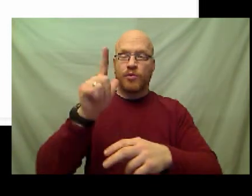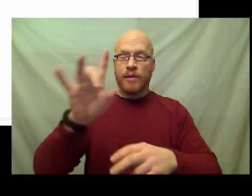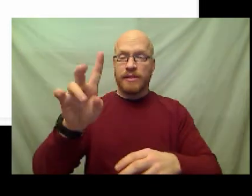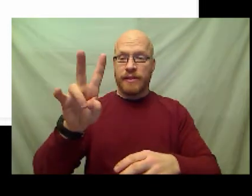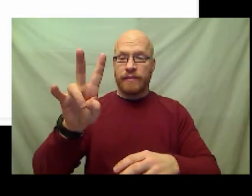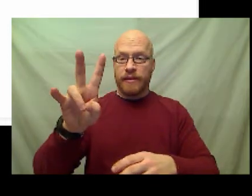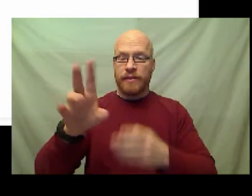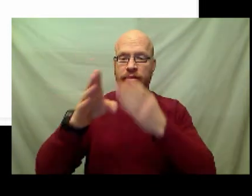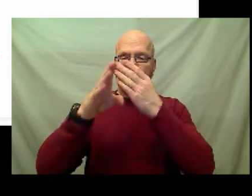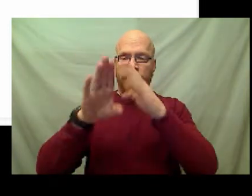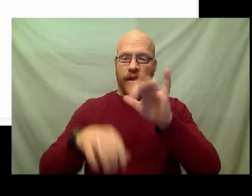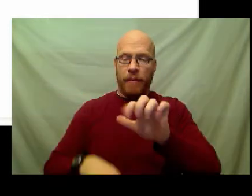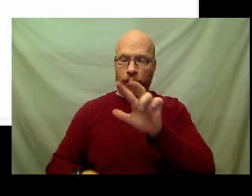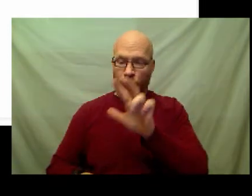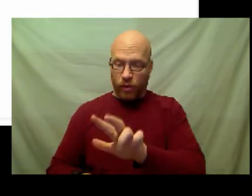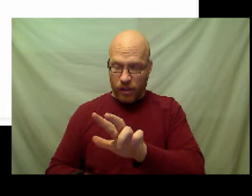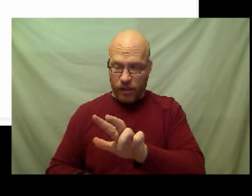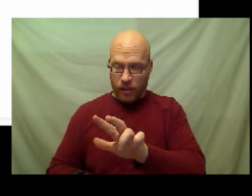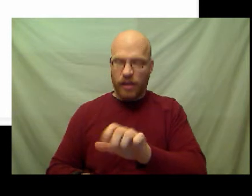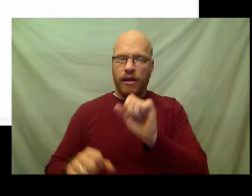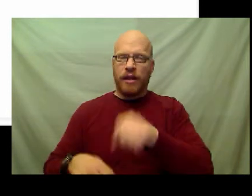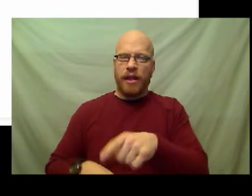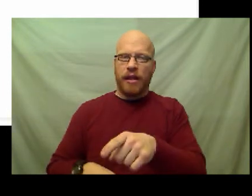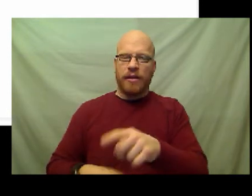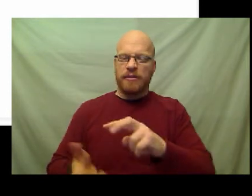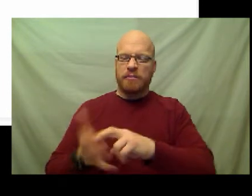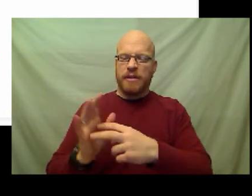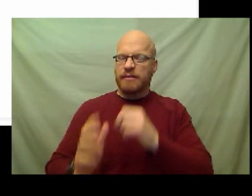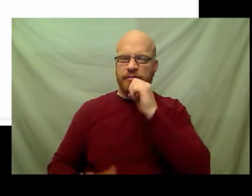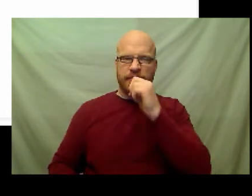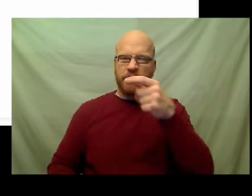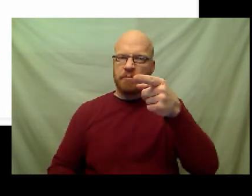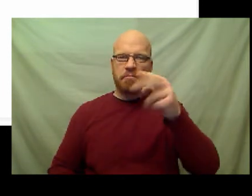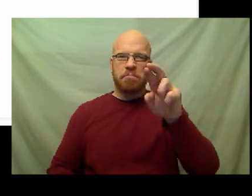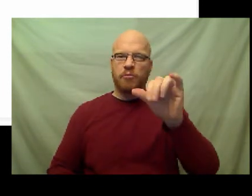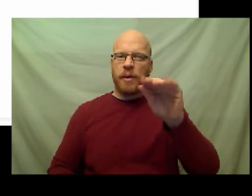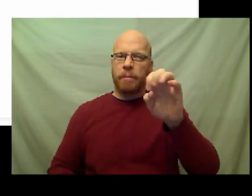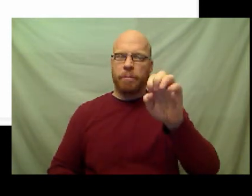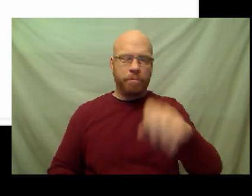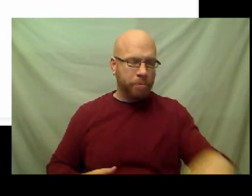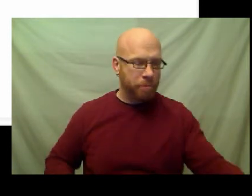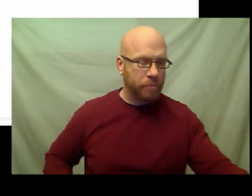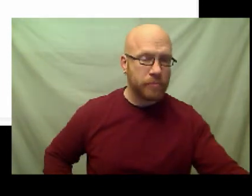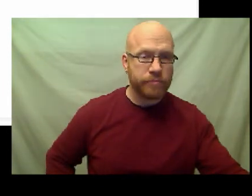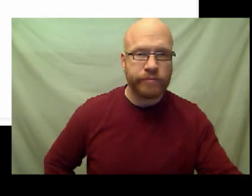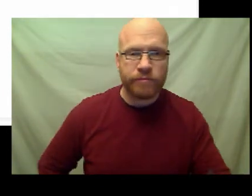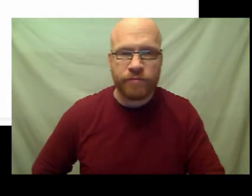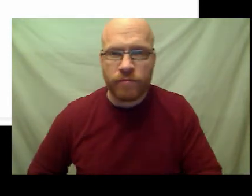27 can be divided by 3. And that means it's not prime.